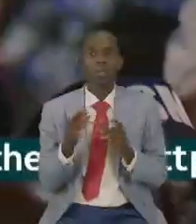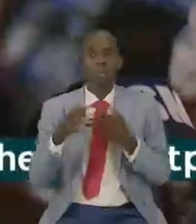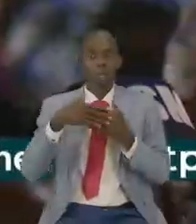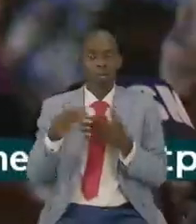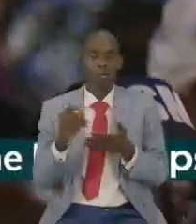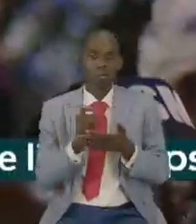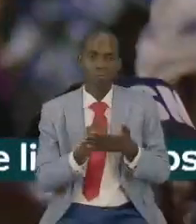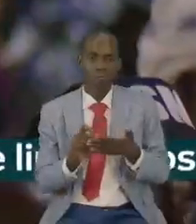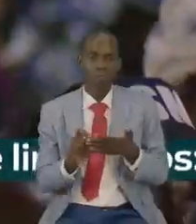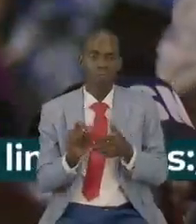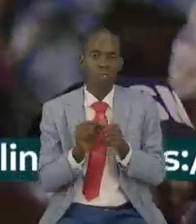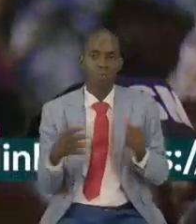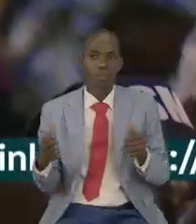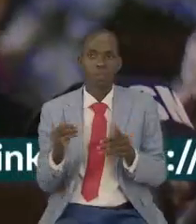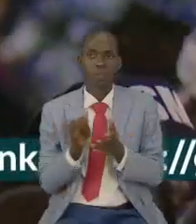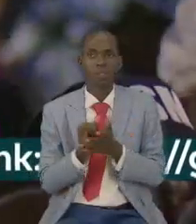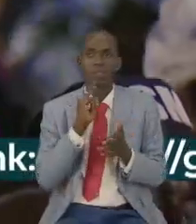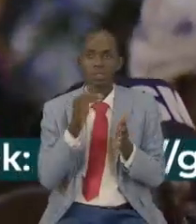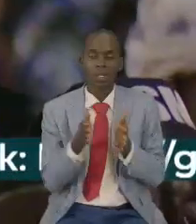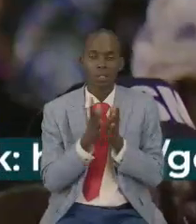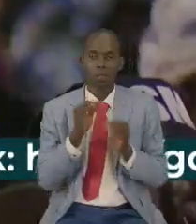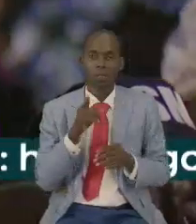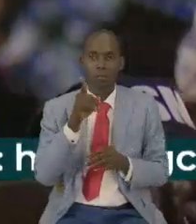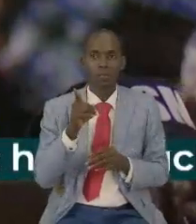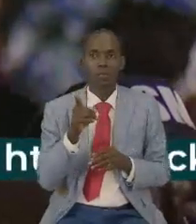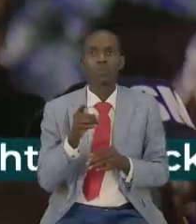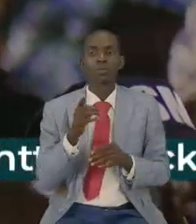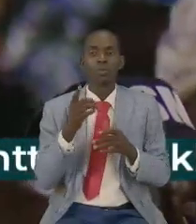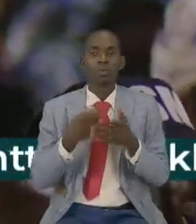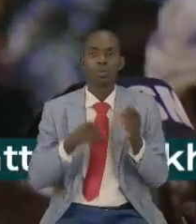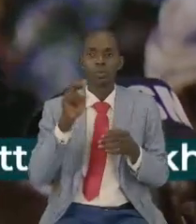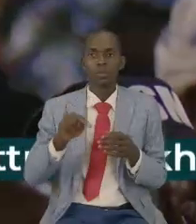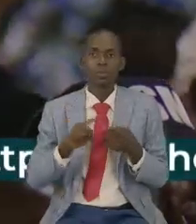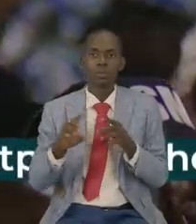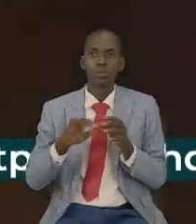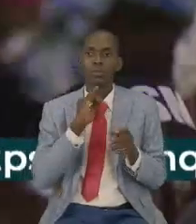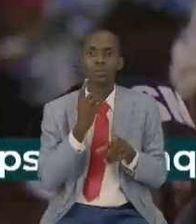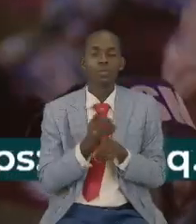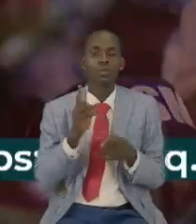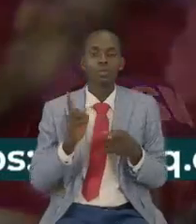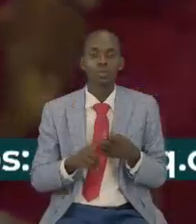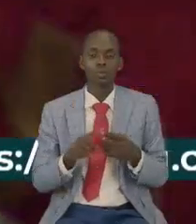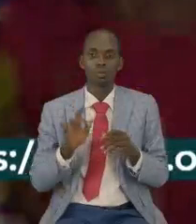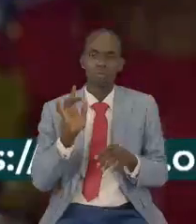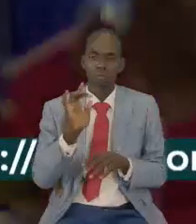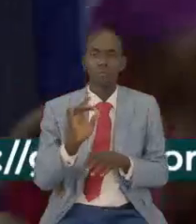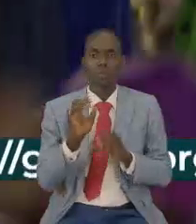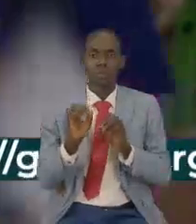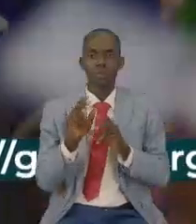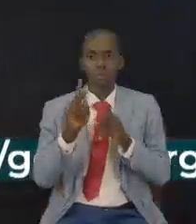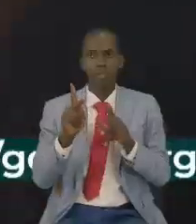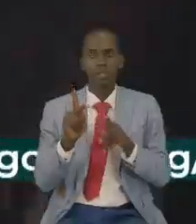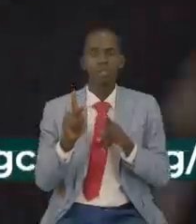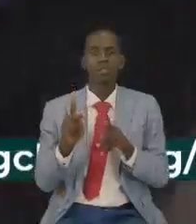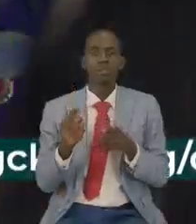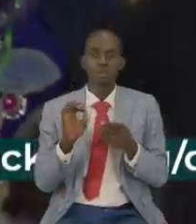or Igbo, that they are in their location, go there also to capture them, to get them. Don't preach. We're not preaching now.